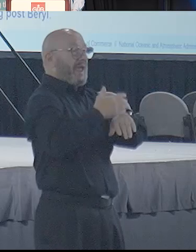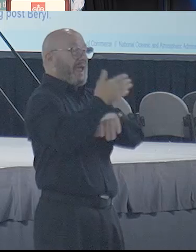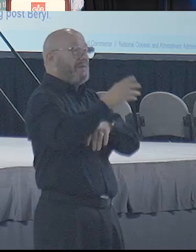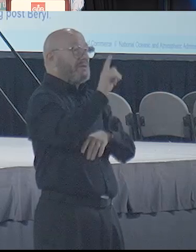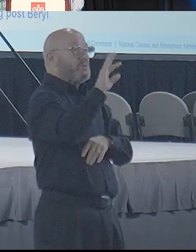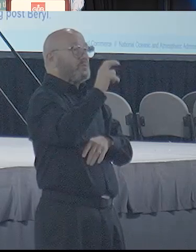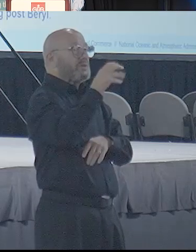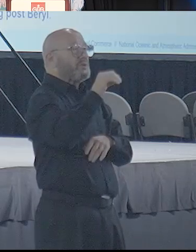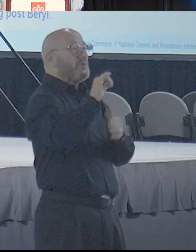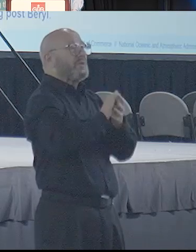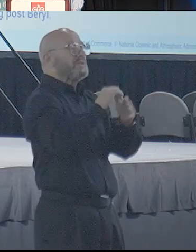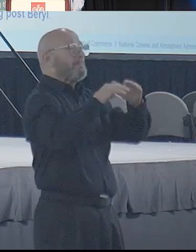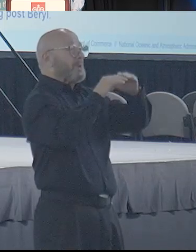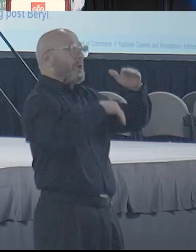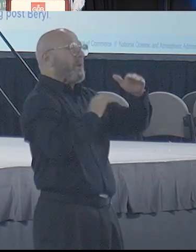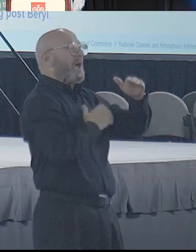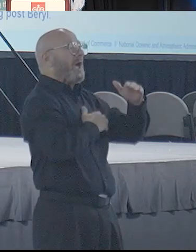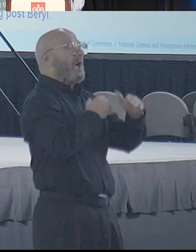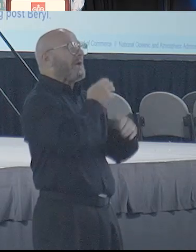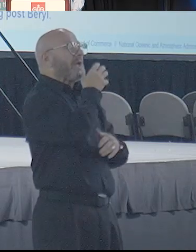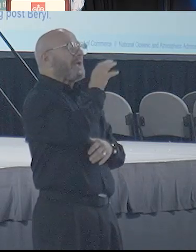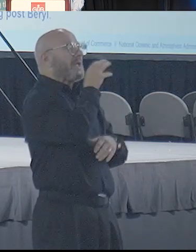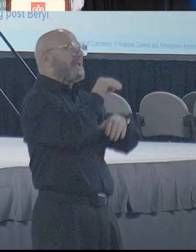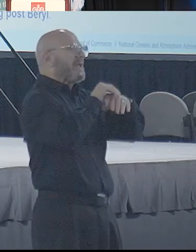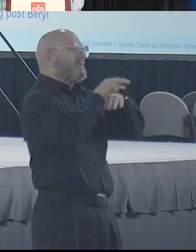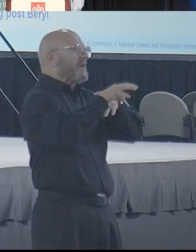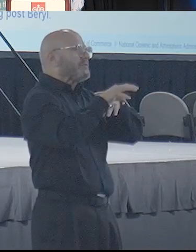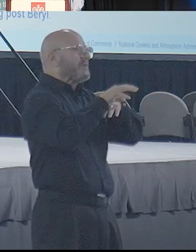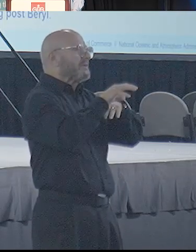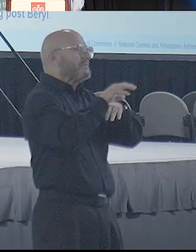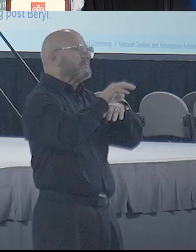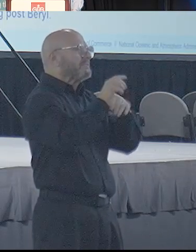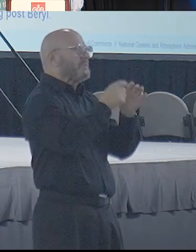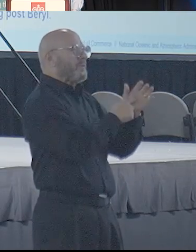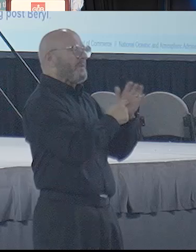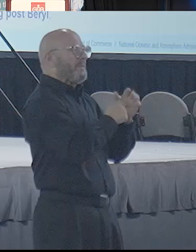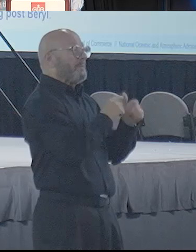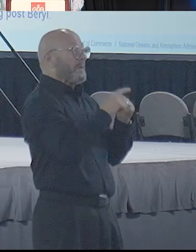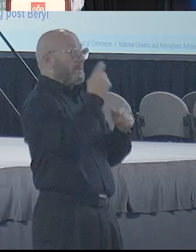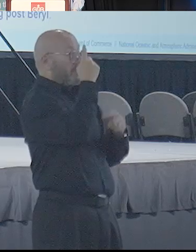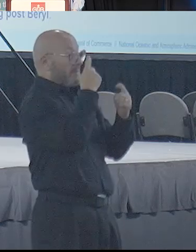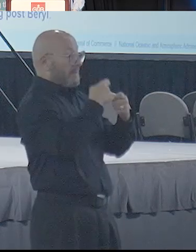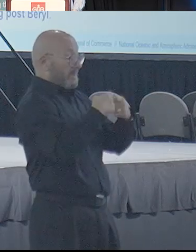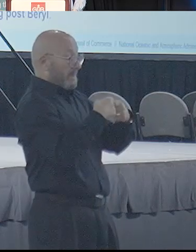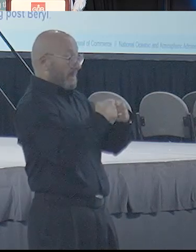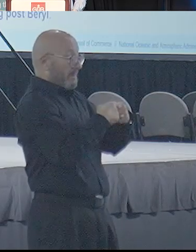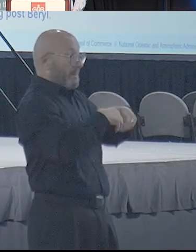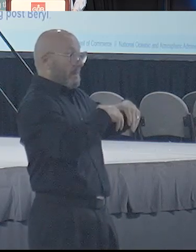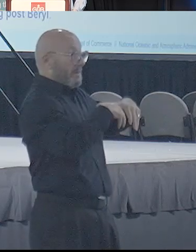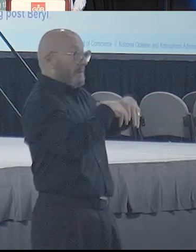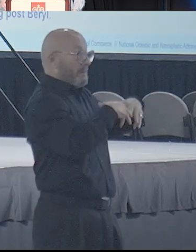is below our normal heat advisory criteria. But considering that we had power outages to the metro